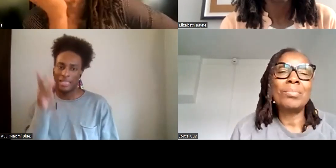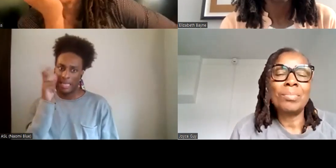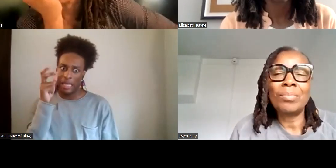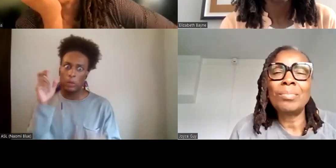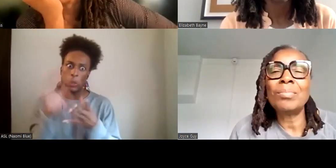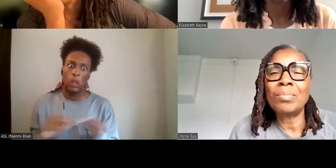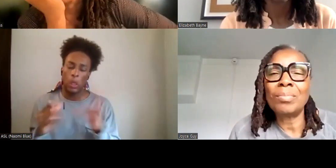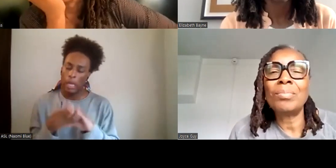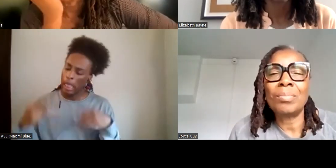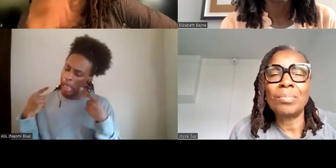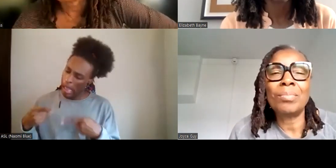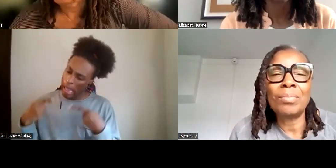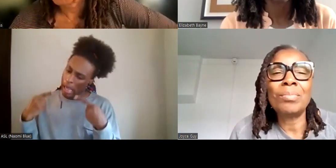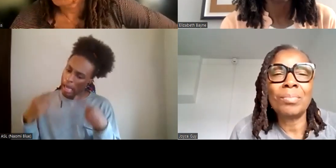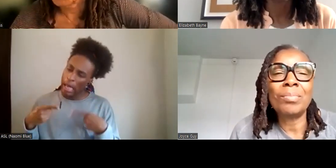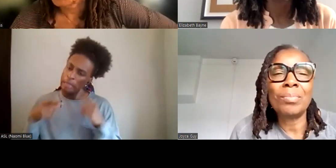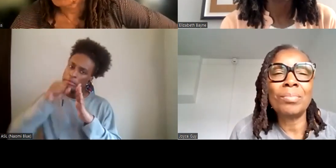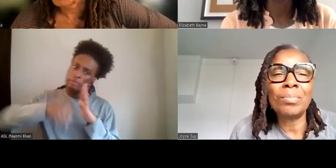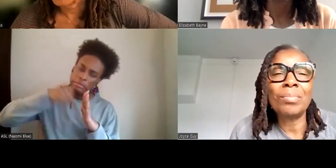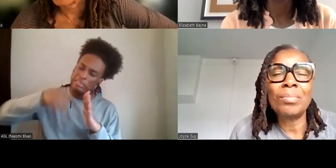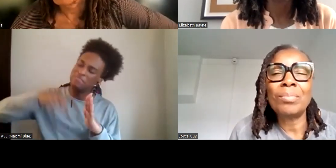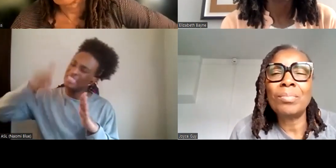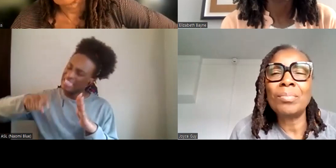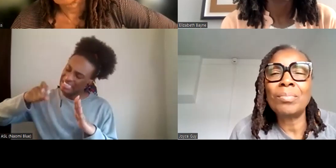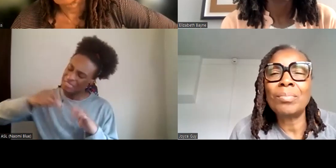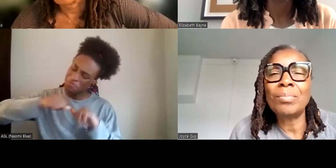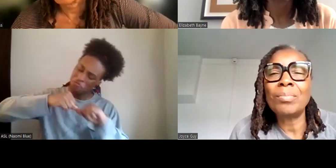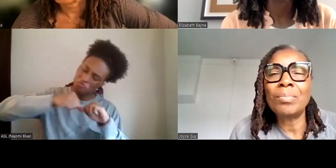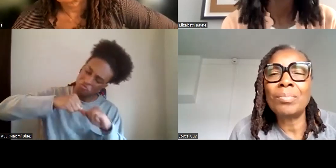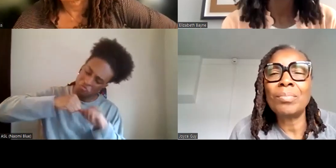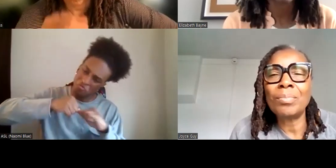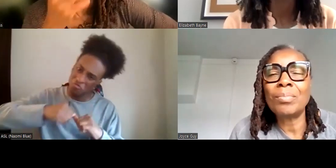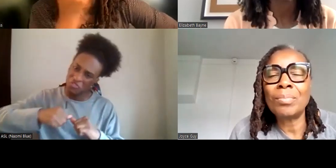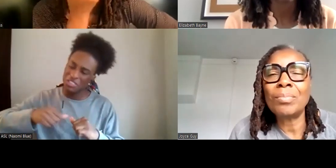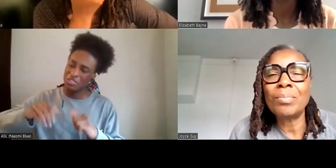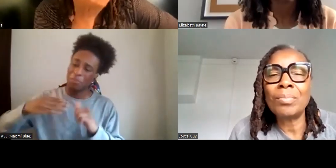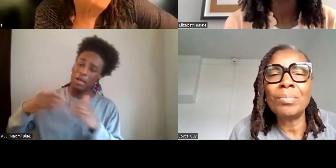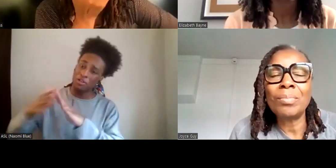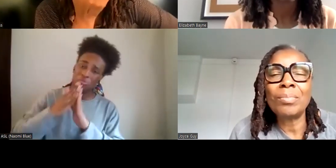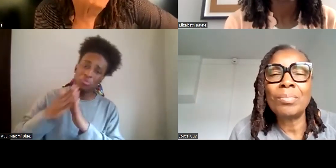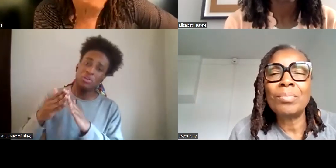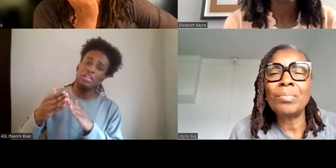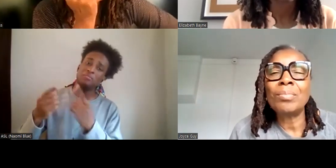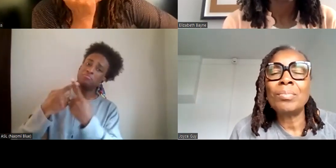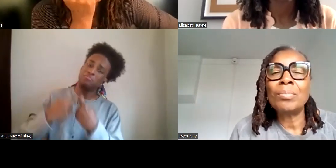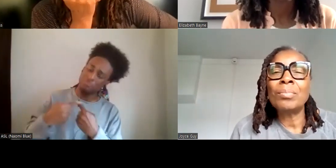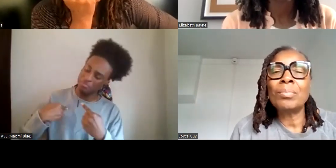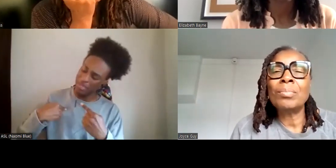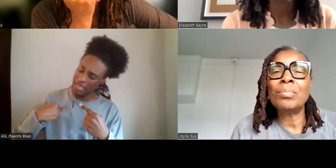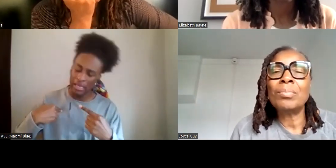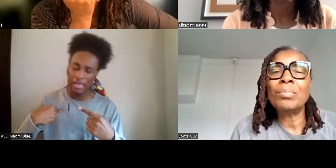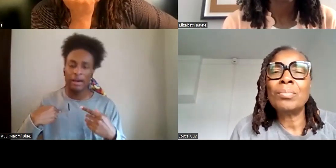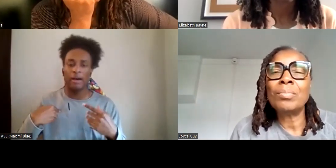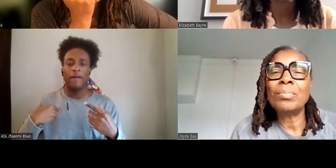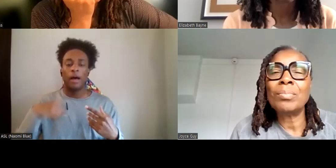the feeling need that you have to keep going on, like you're being accountable by your community, Elizabeth. Like